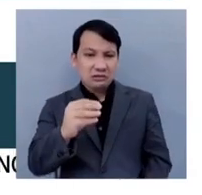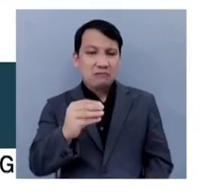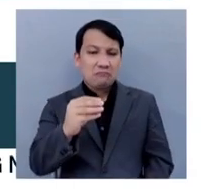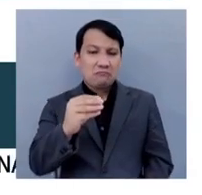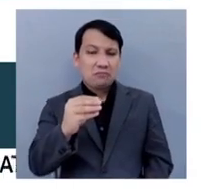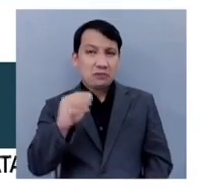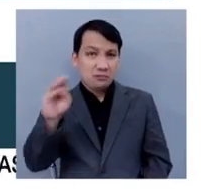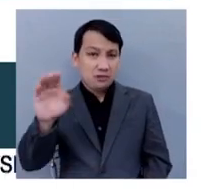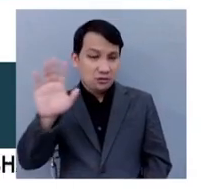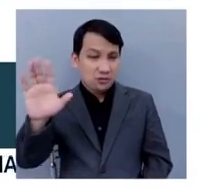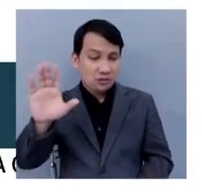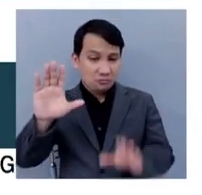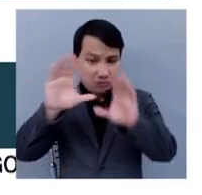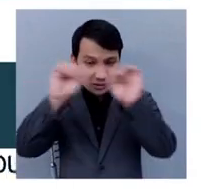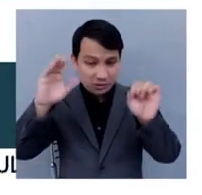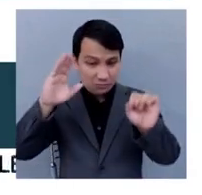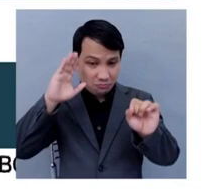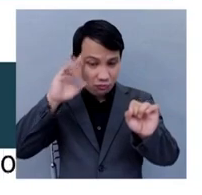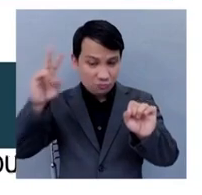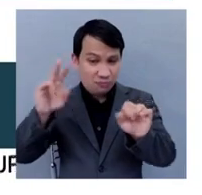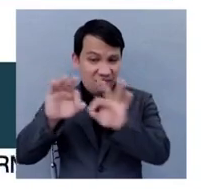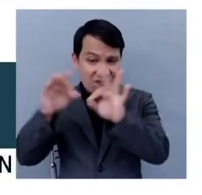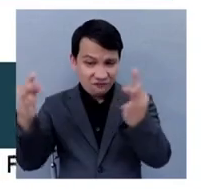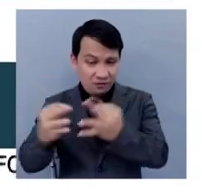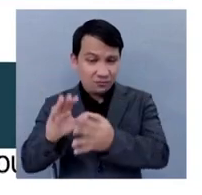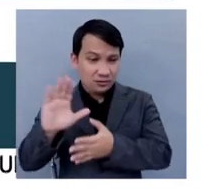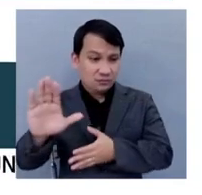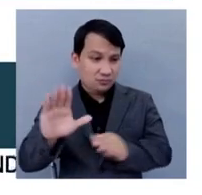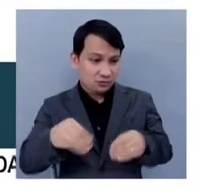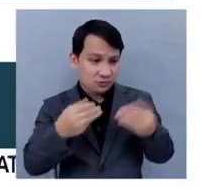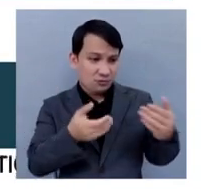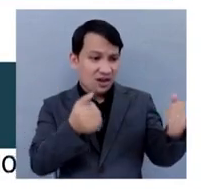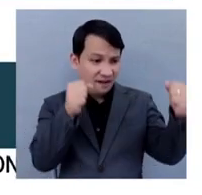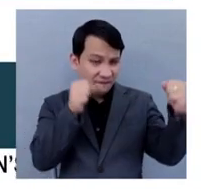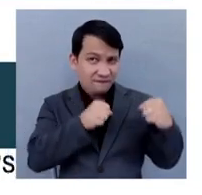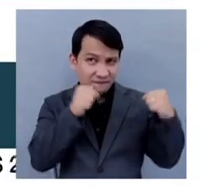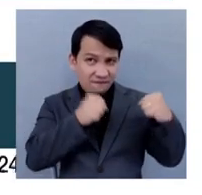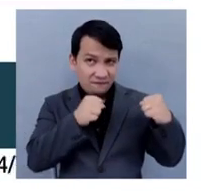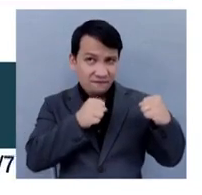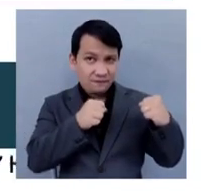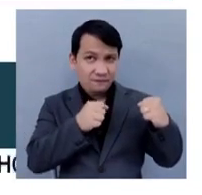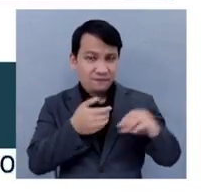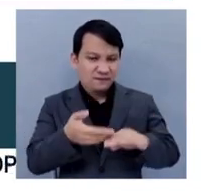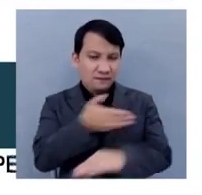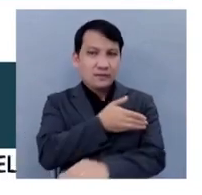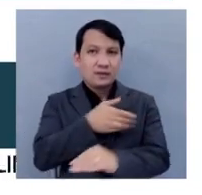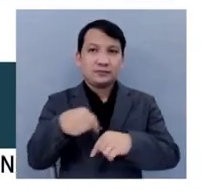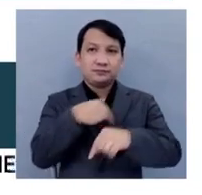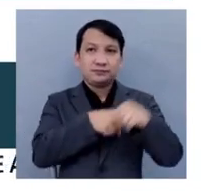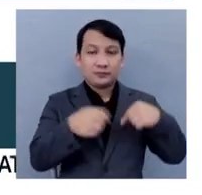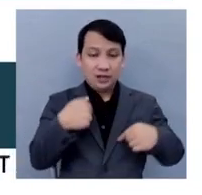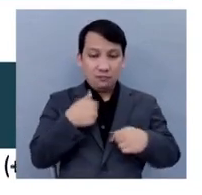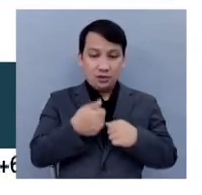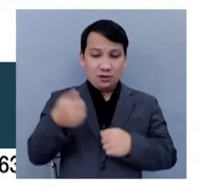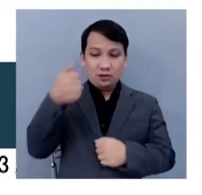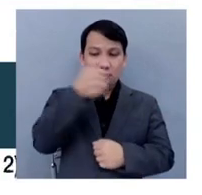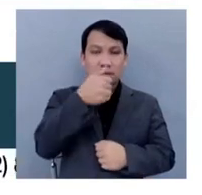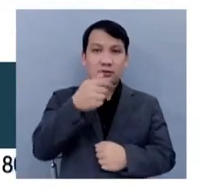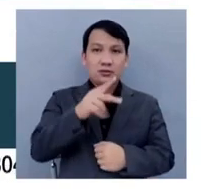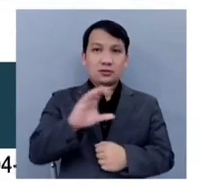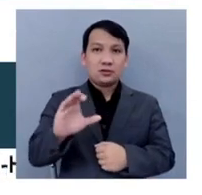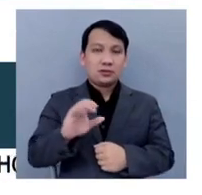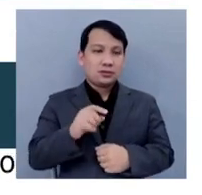is actually capable of offering a settlement because they have in the past, even when I was PCGG commissioner, Imelda